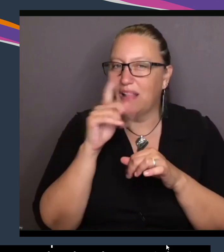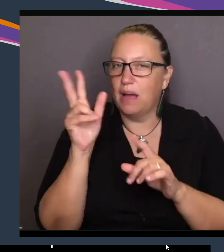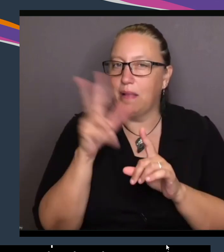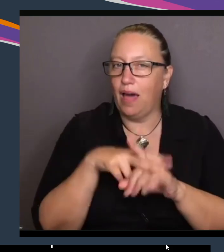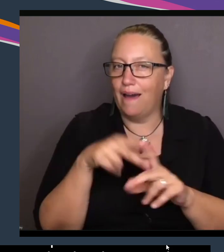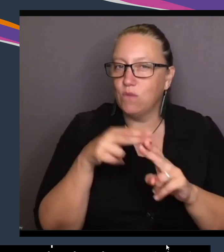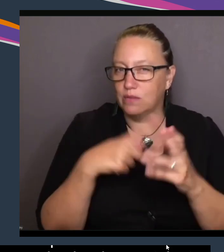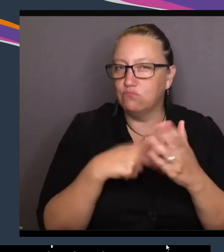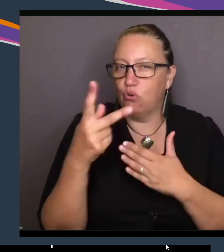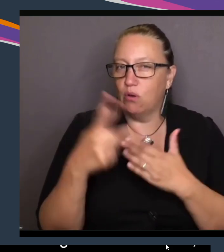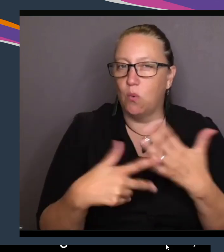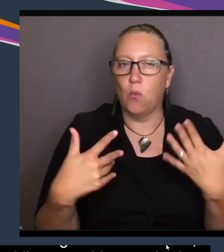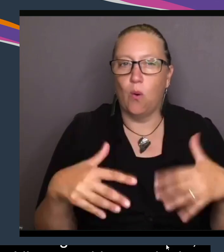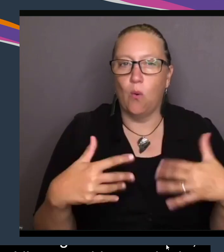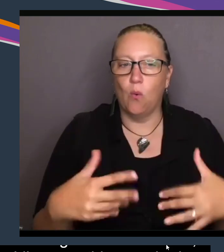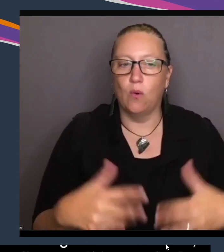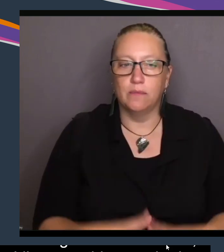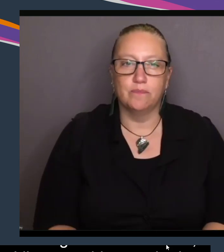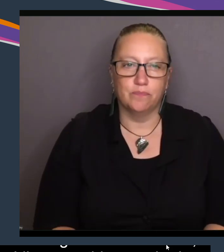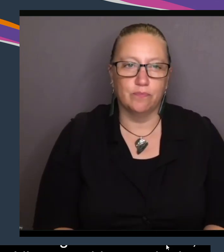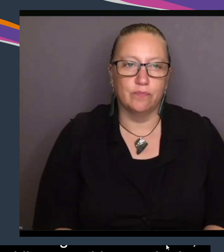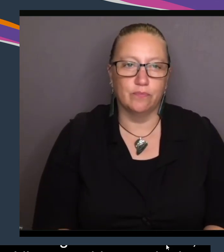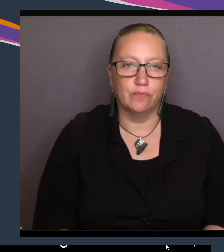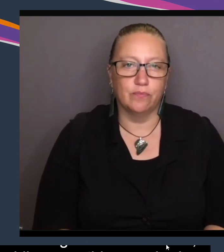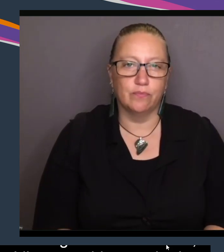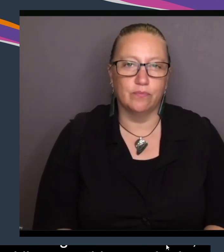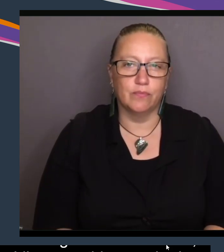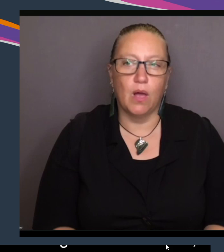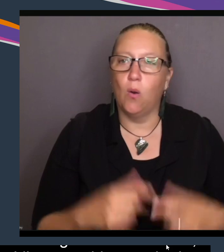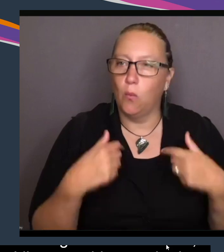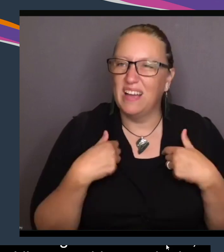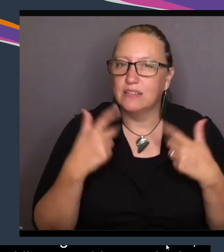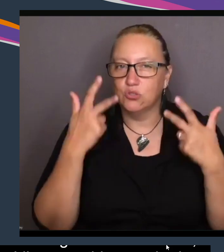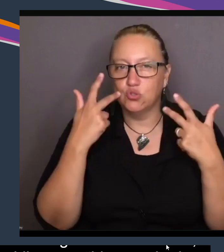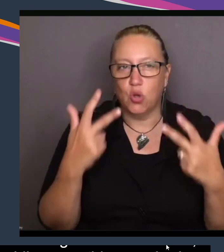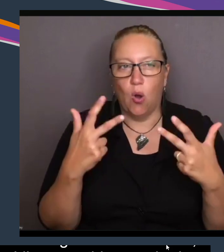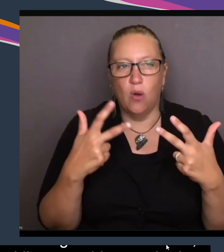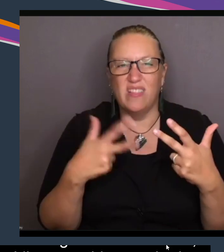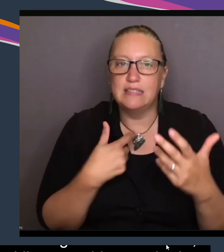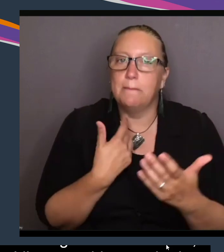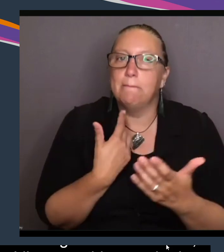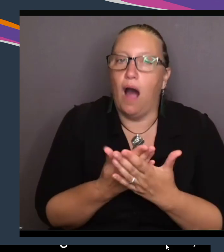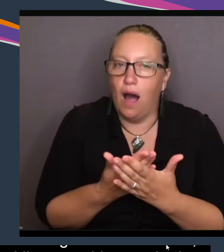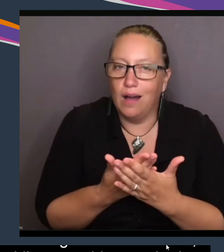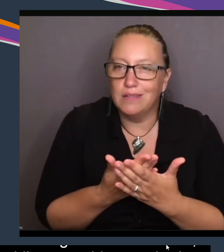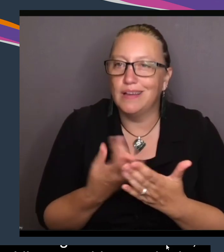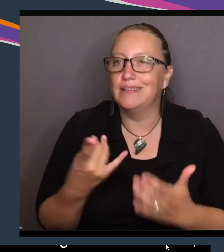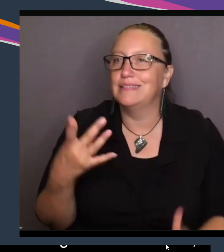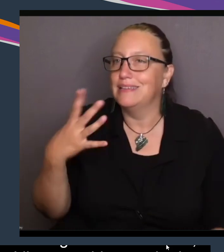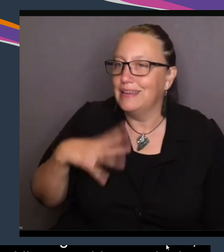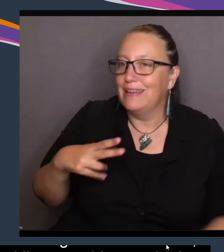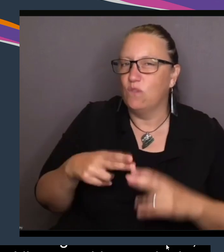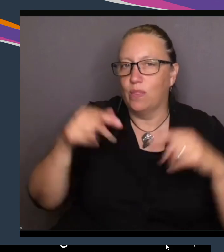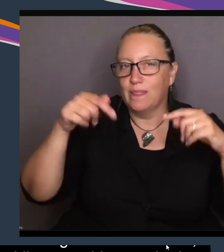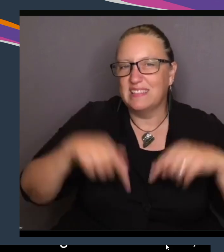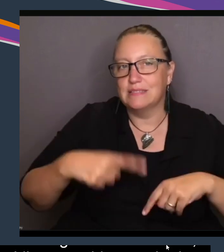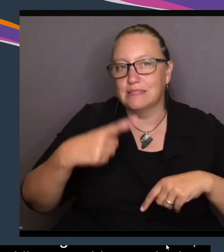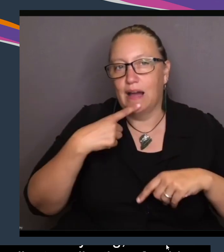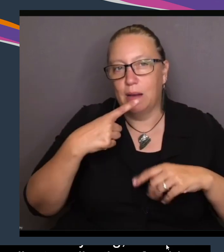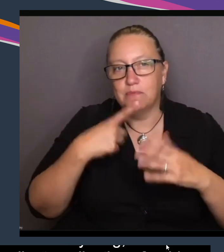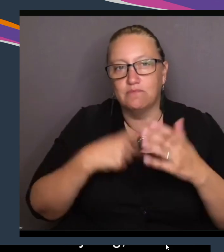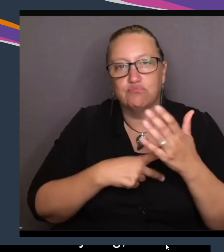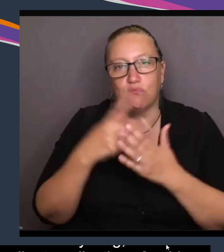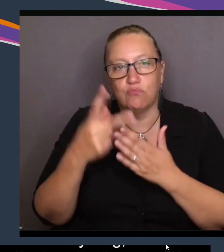program, which really shows the demand and need for this type of program for research students with